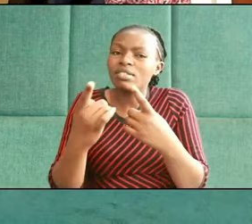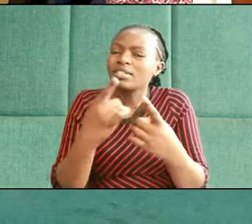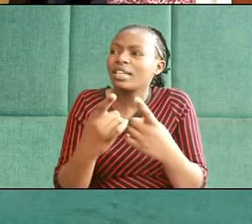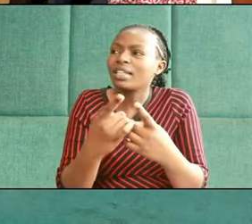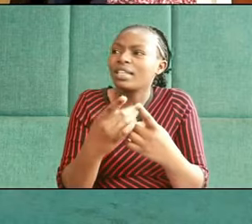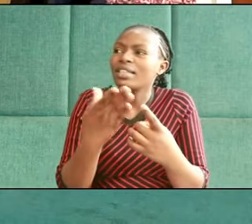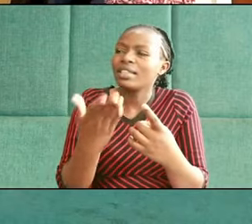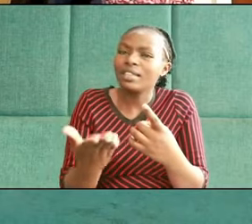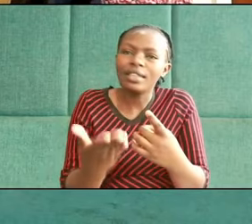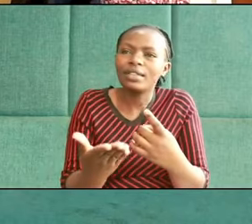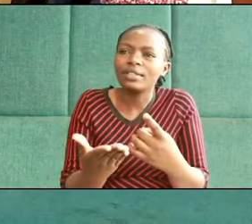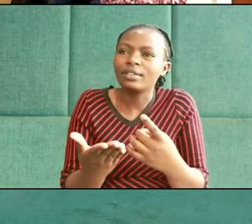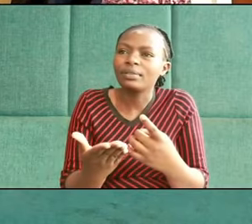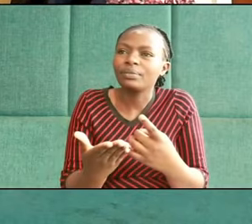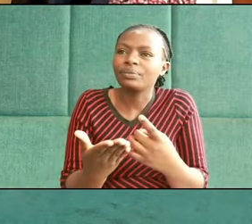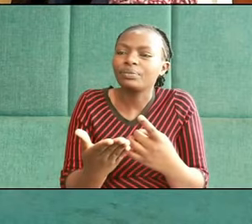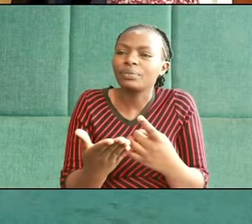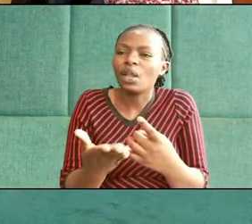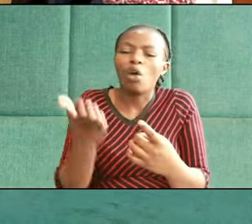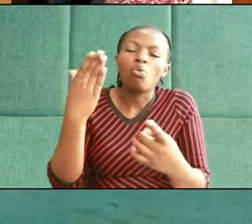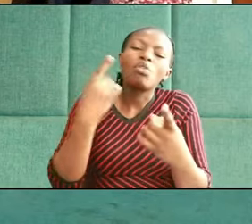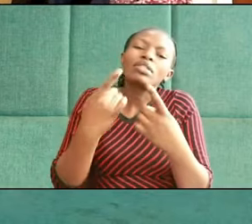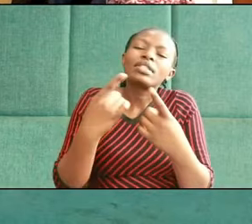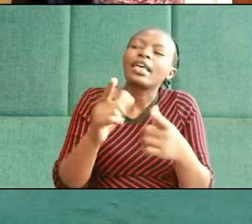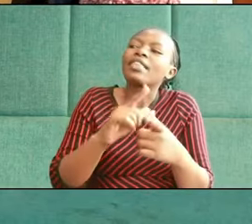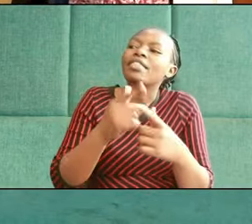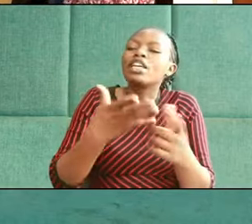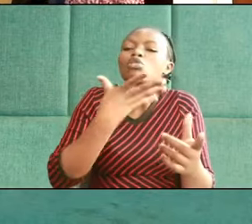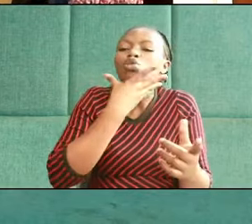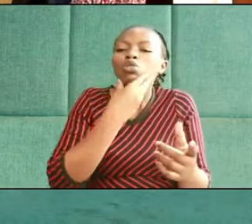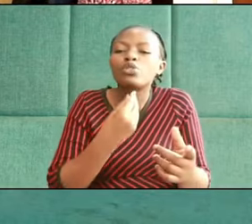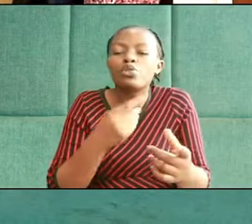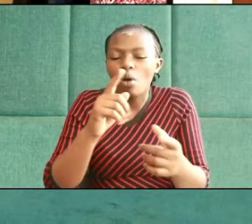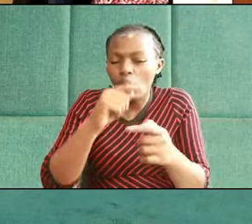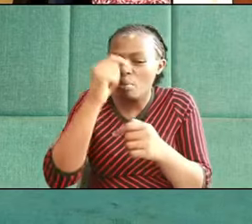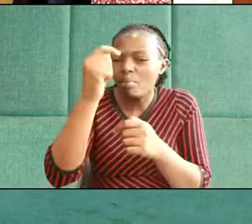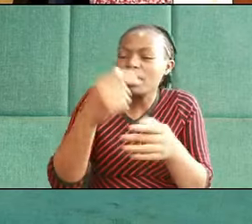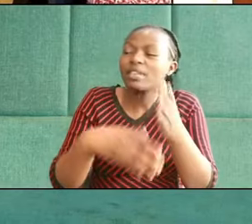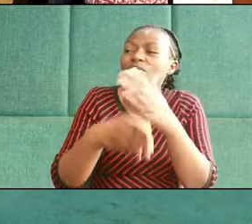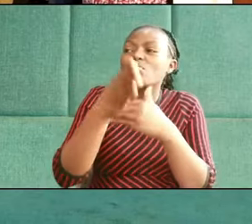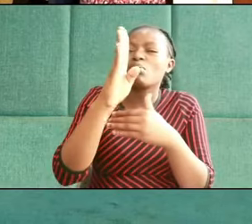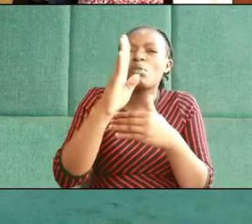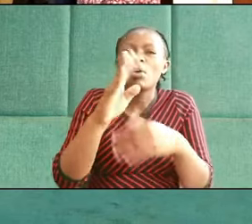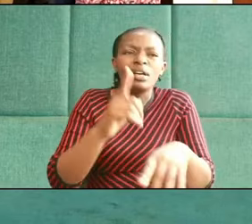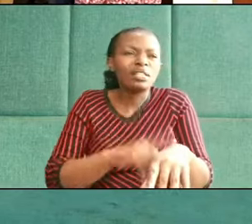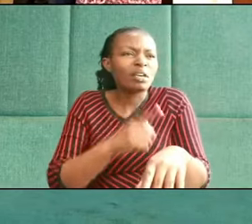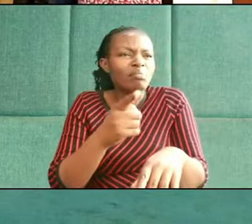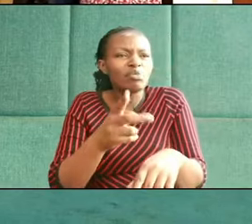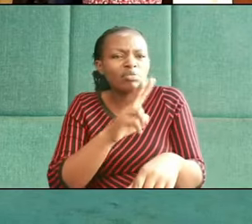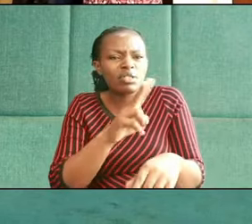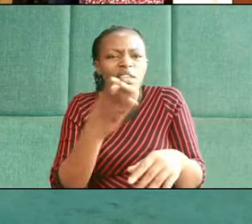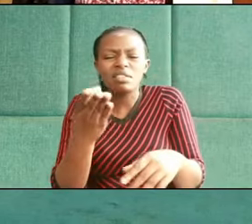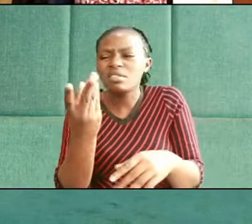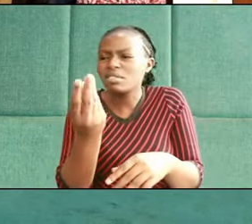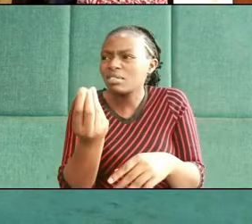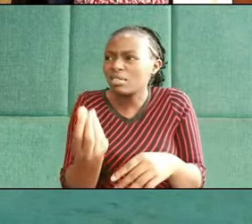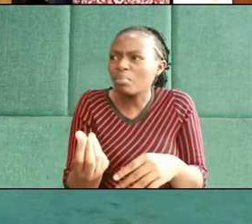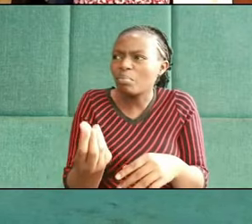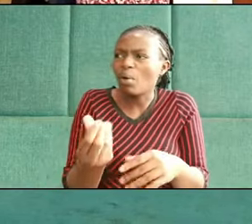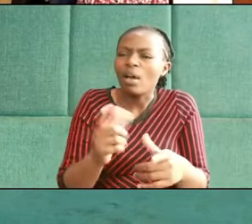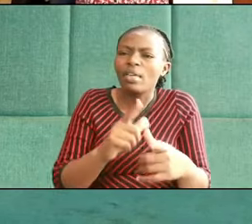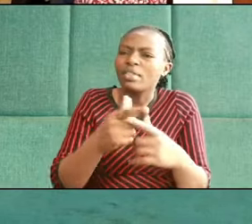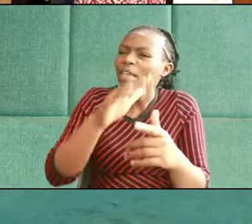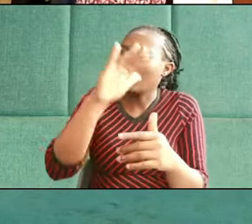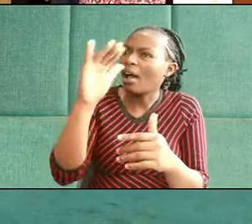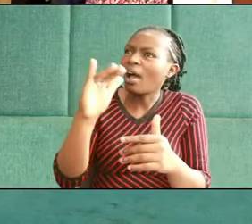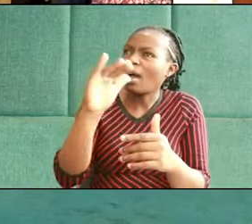work? But Joshua obeyed God, even when it looked so simple and wondering, how can this